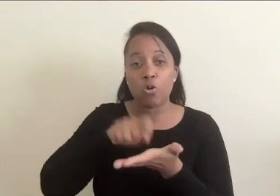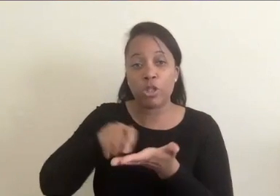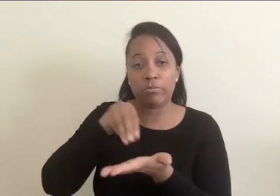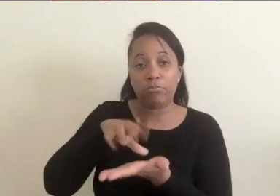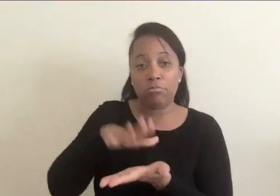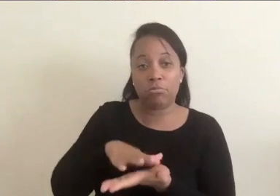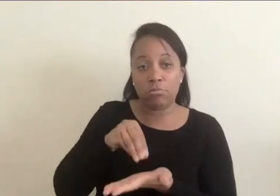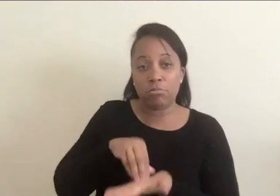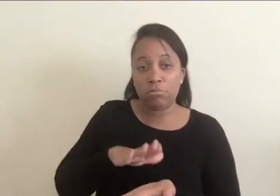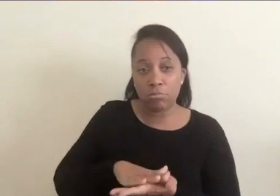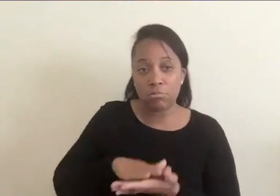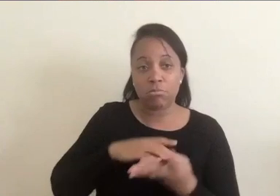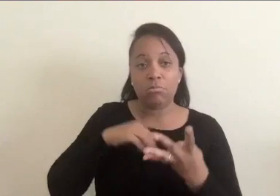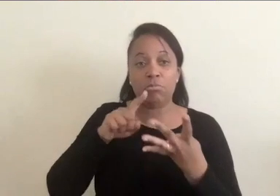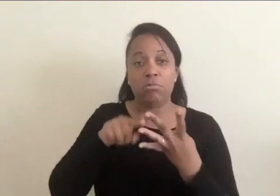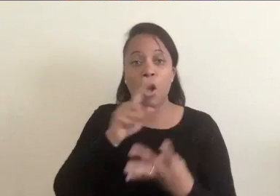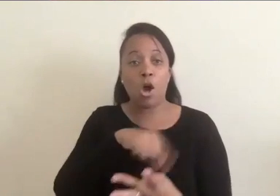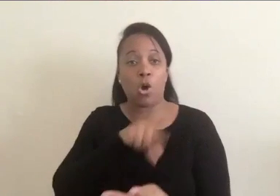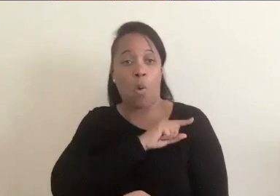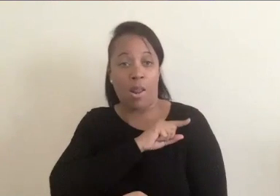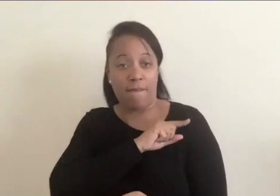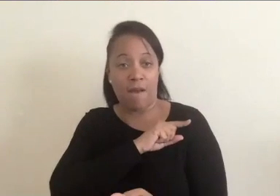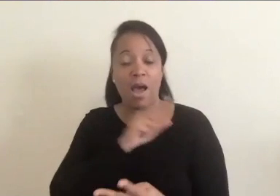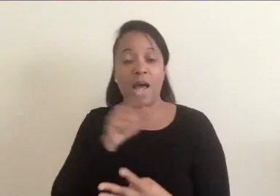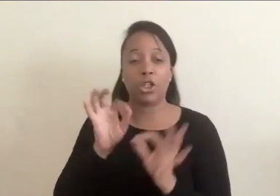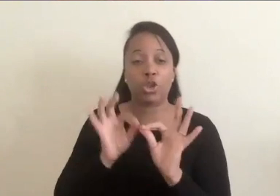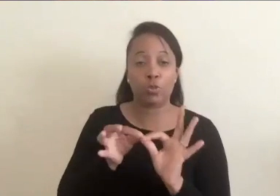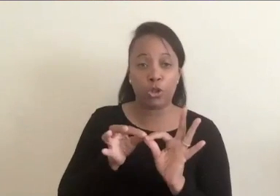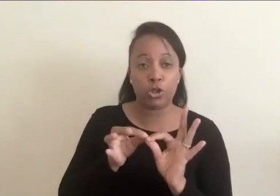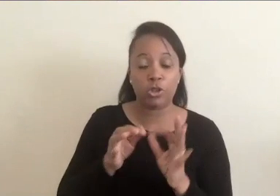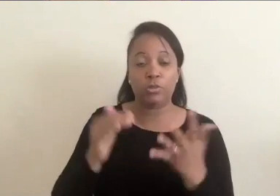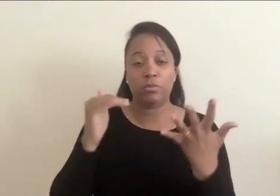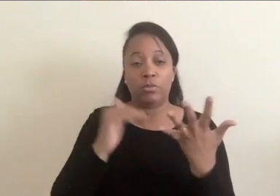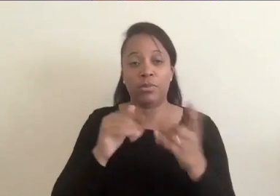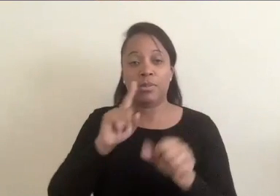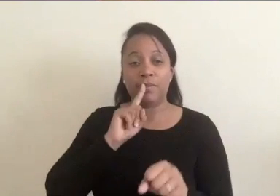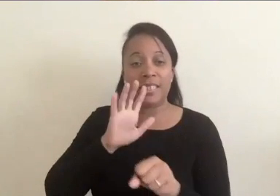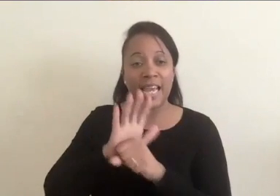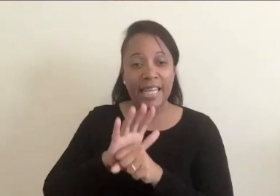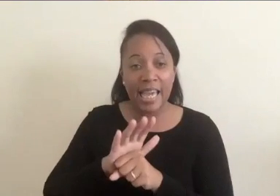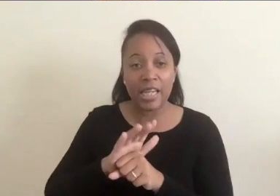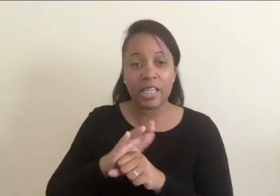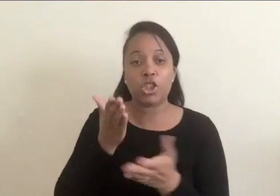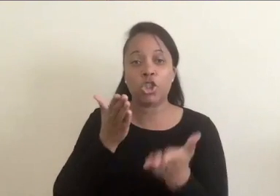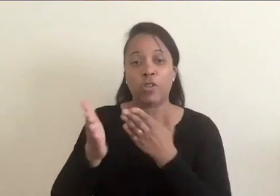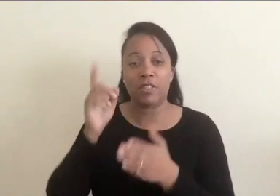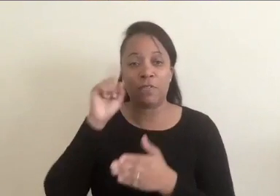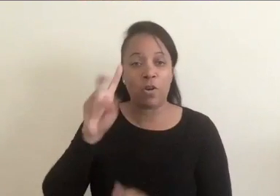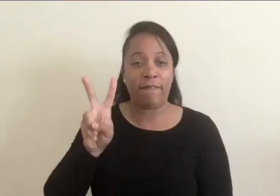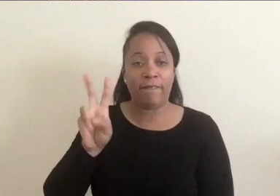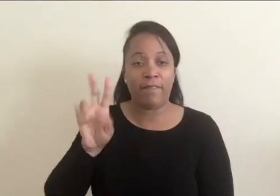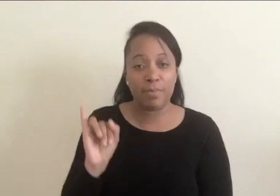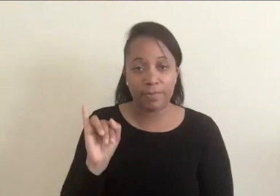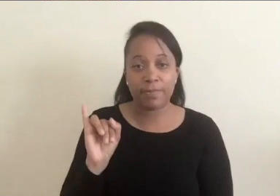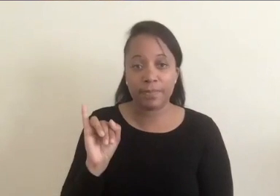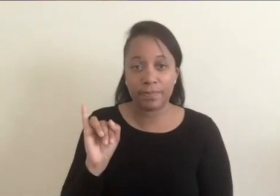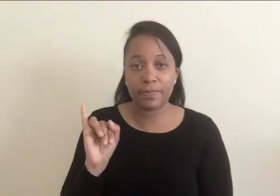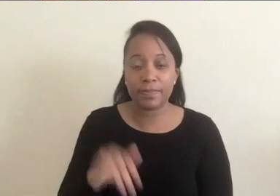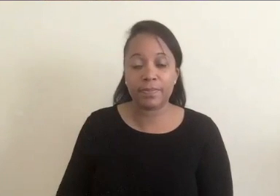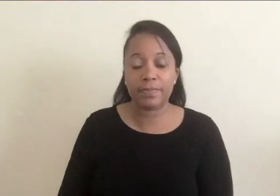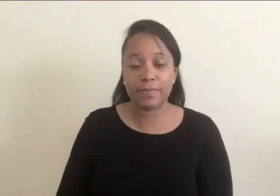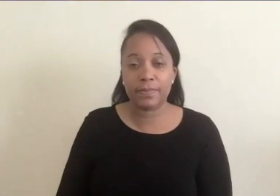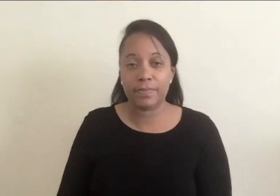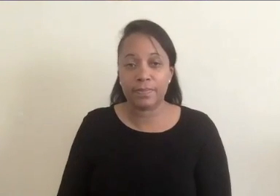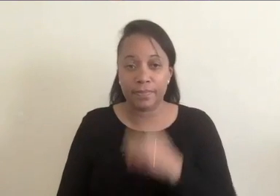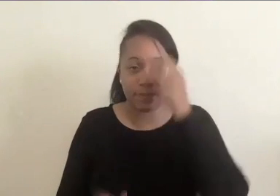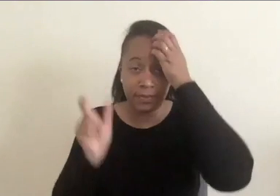qualified American Sign Language interpreters for on-site and remote, and finally, dedicated services for the visually